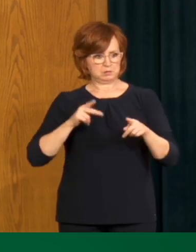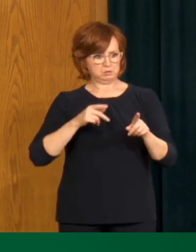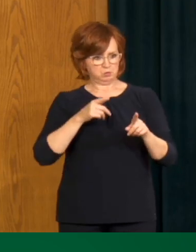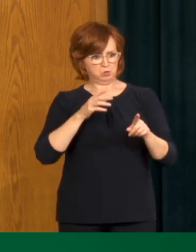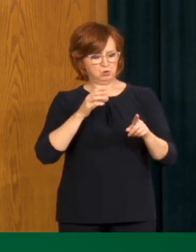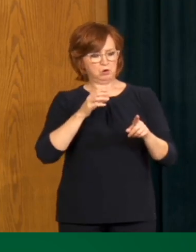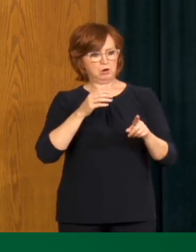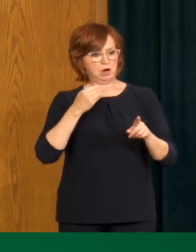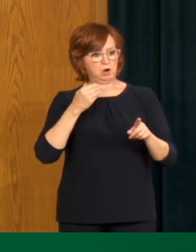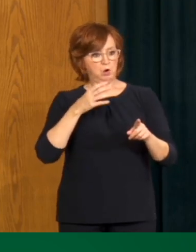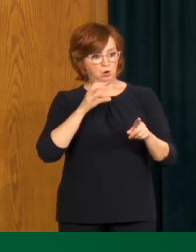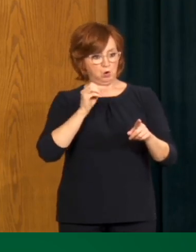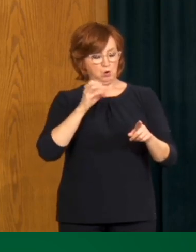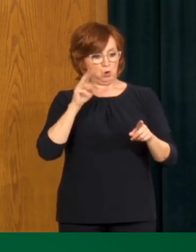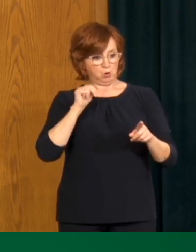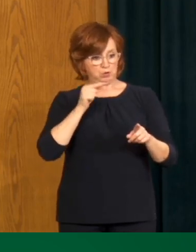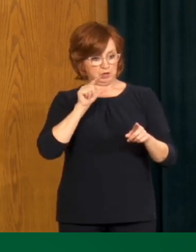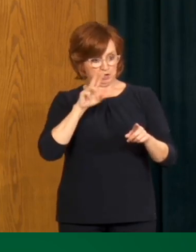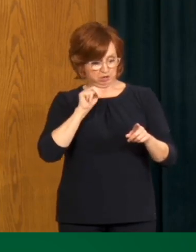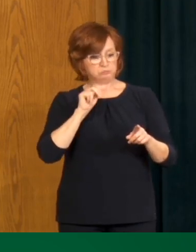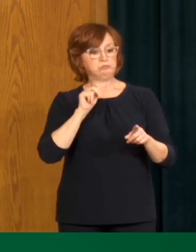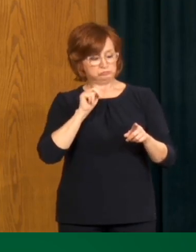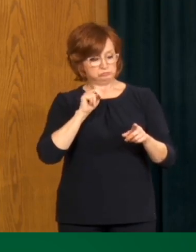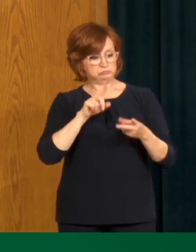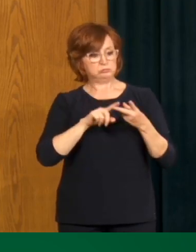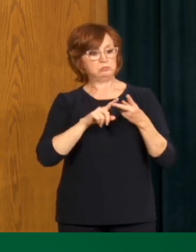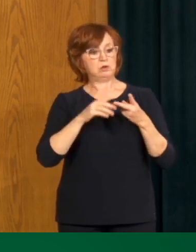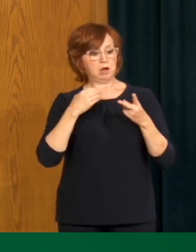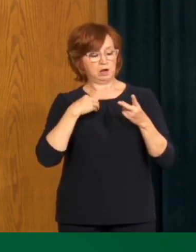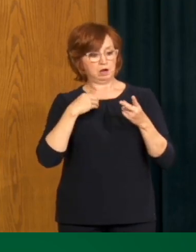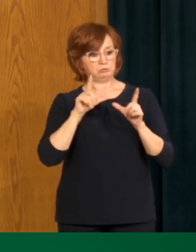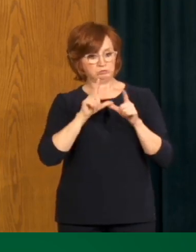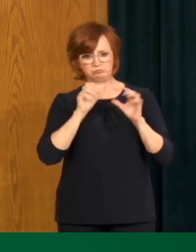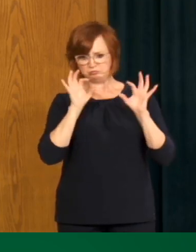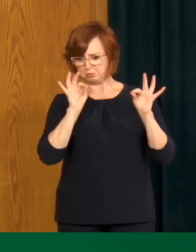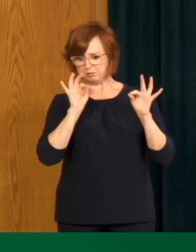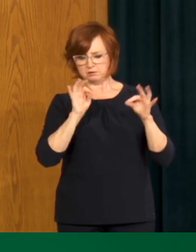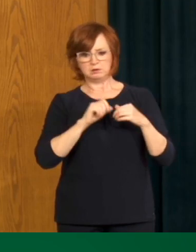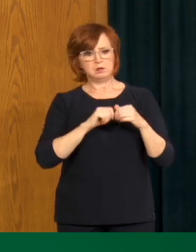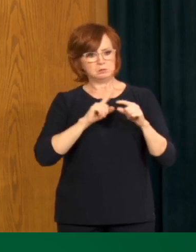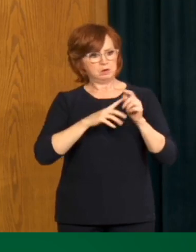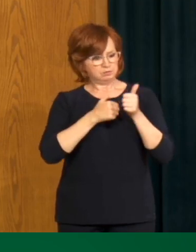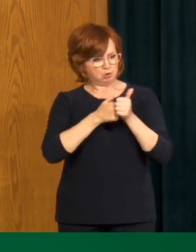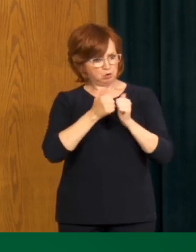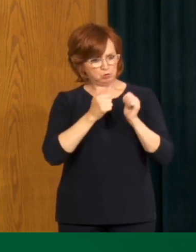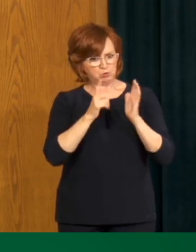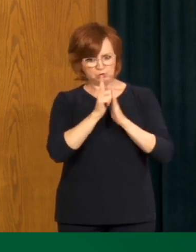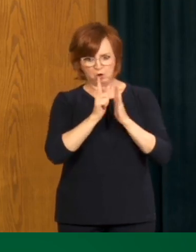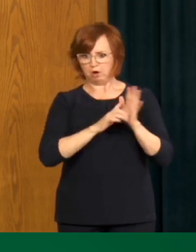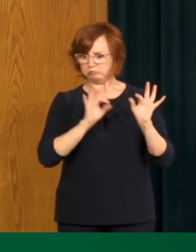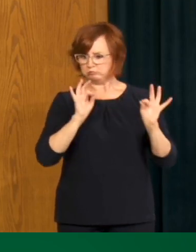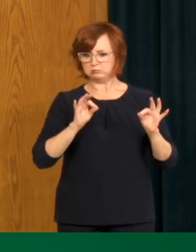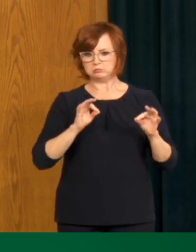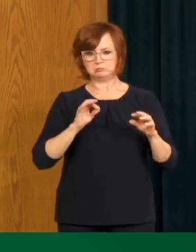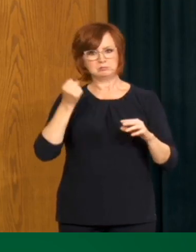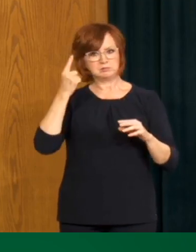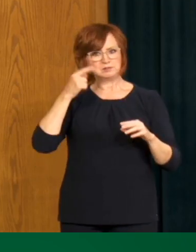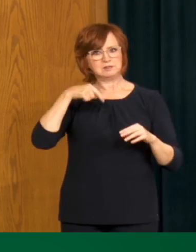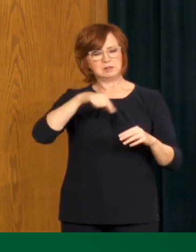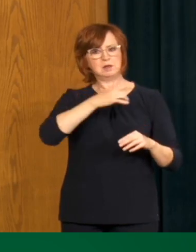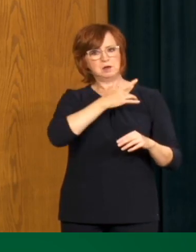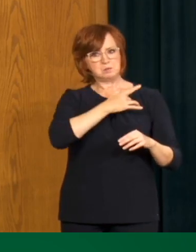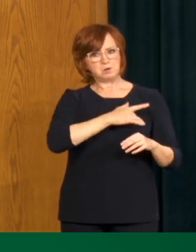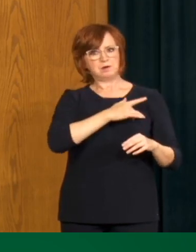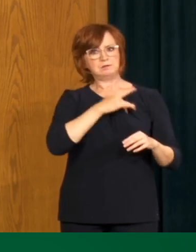that we can to ensure that the status quo does remain. Given that this is in federal jurisdiction, they